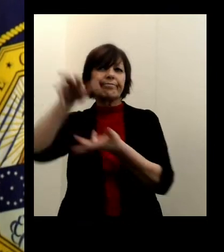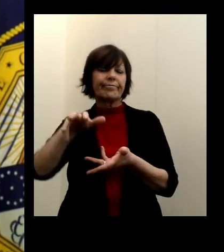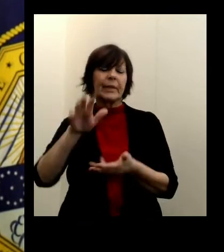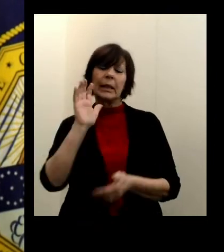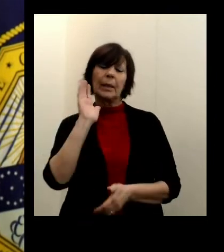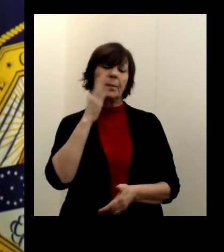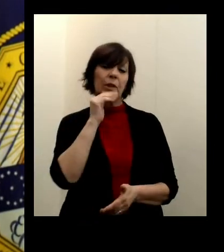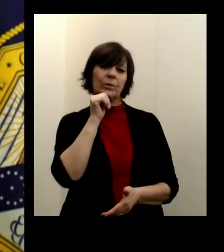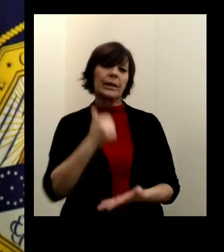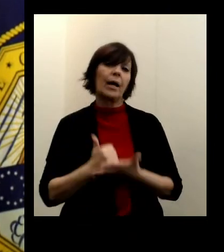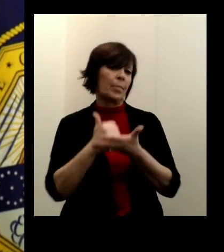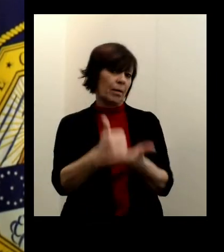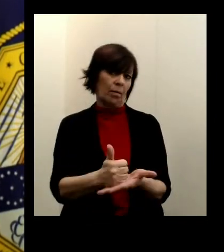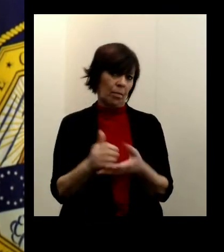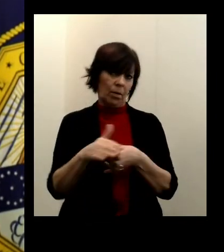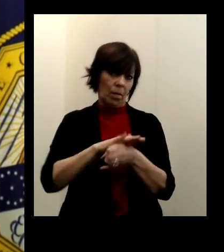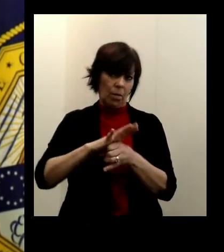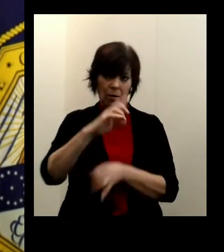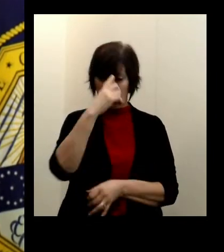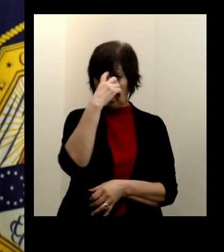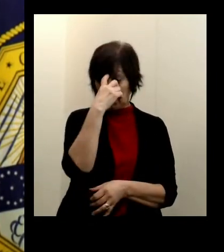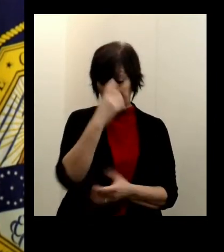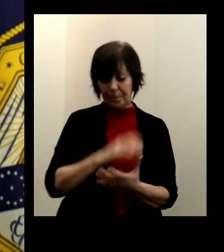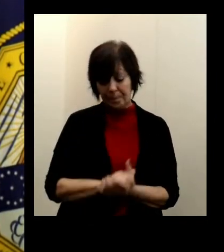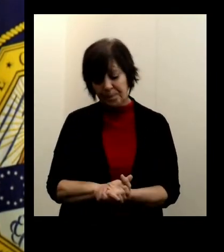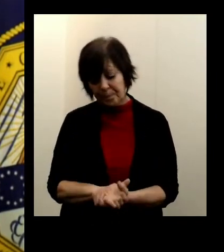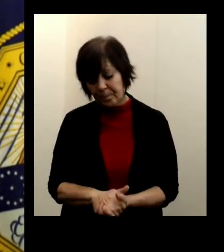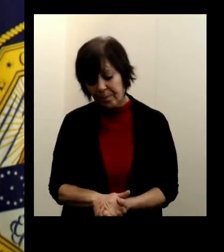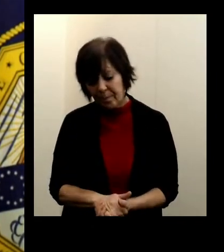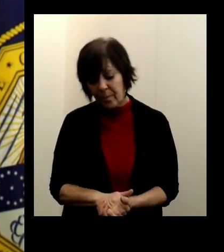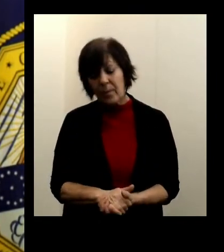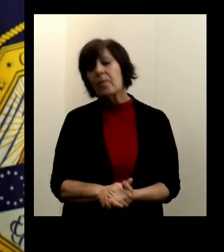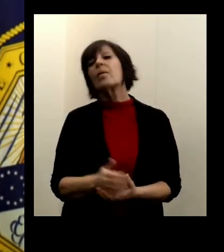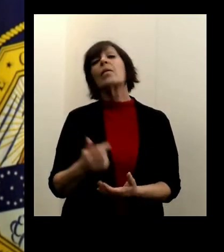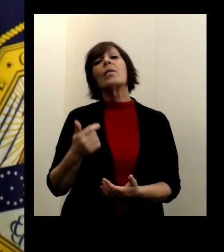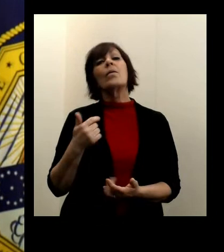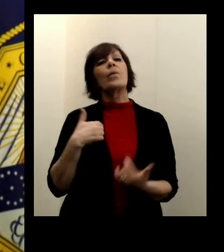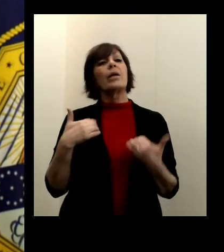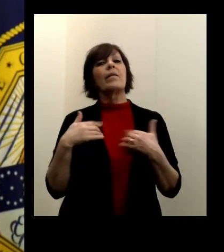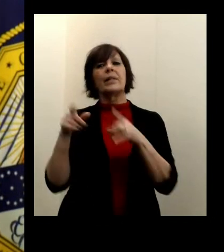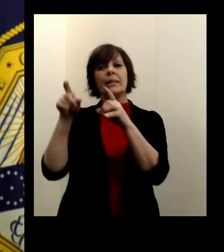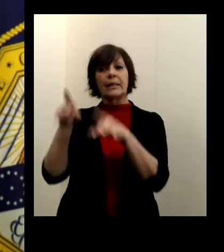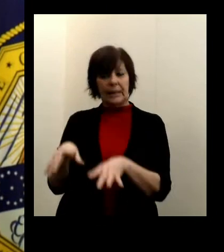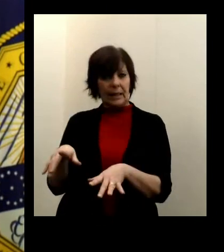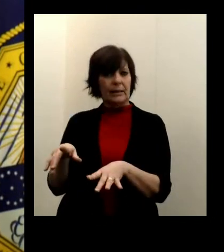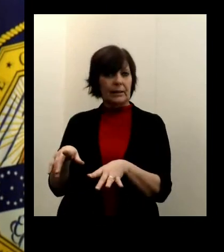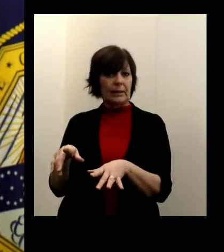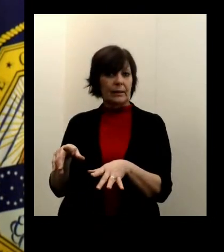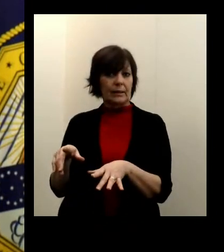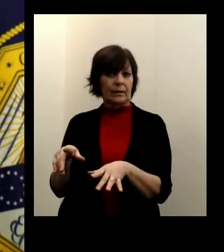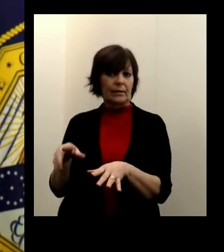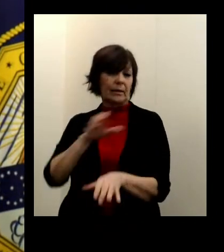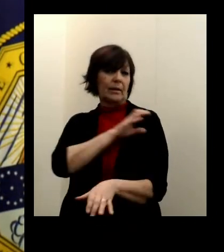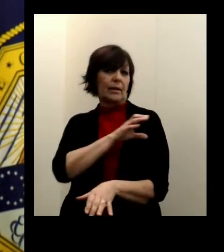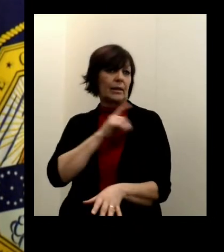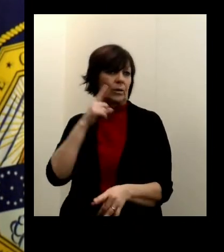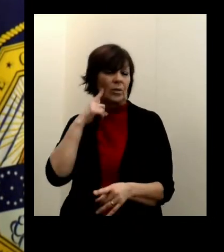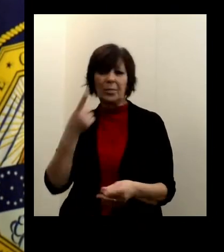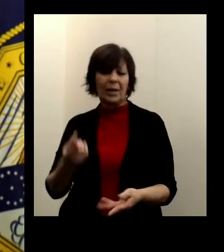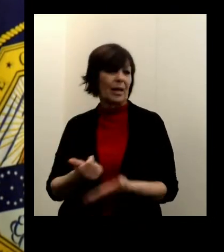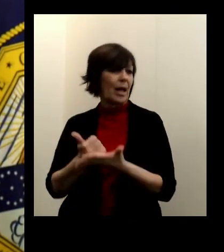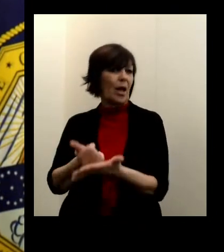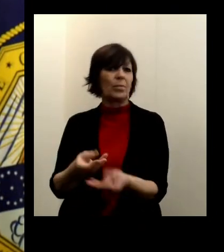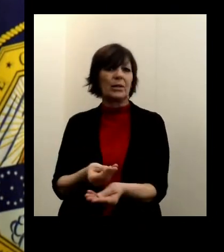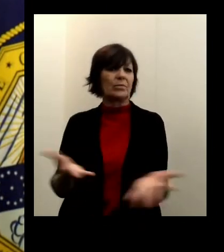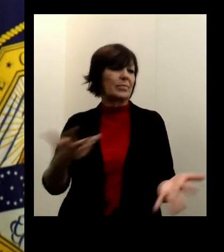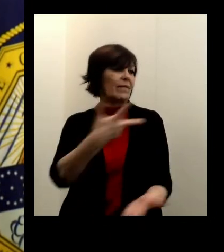be assisting local governments that are the front lines. We have the testing clinics. We'll be helping to deliver vaccine to the general public. It's